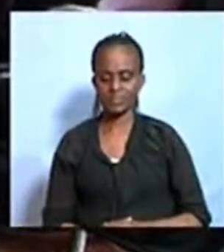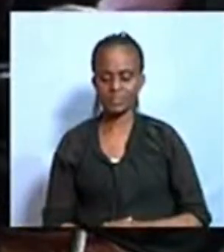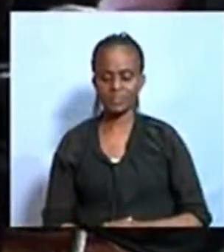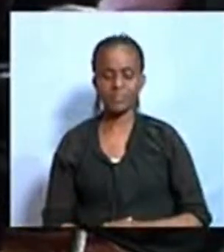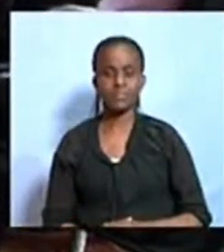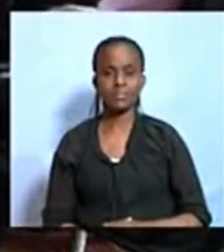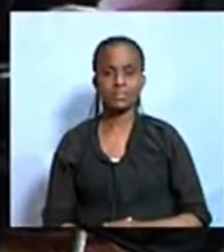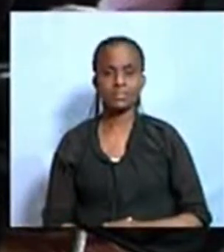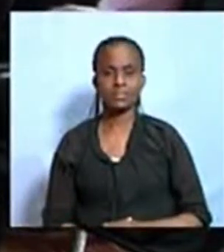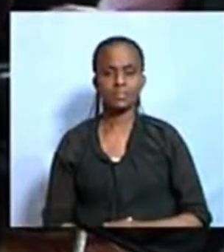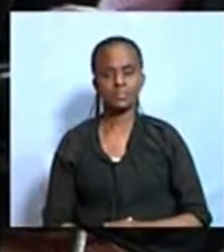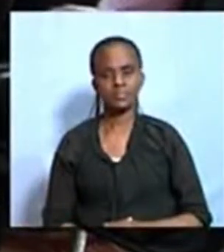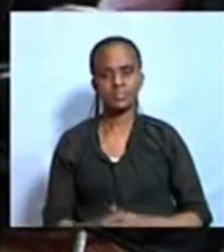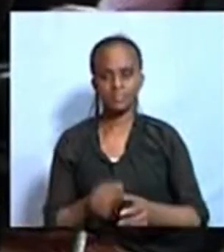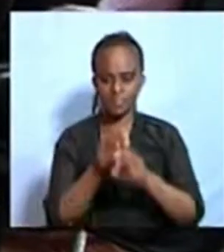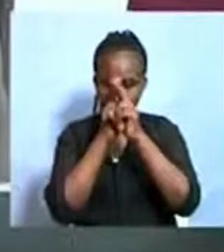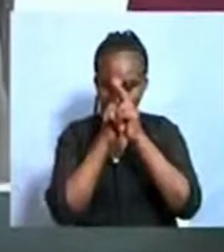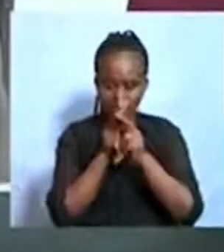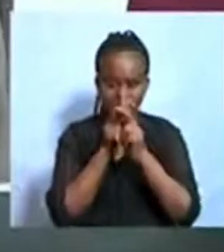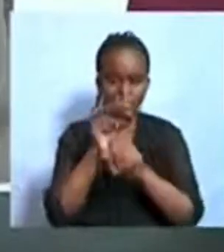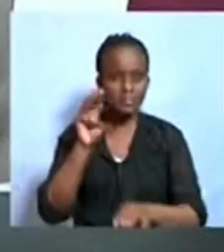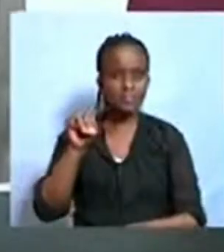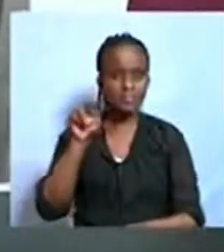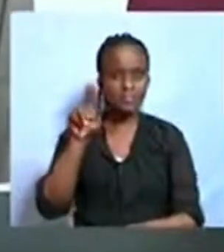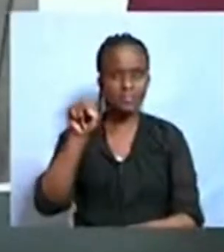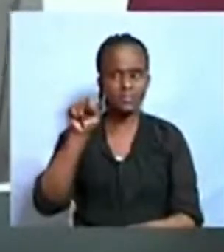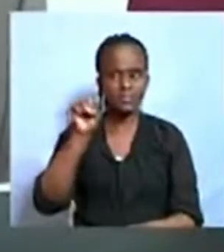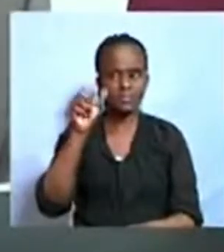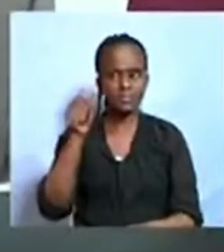Okay. Honorable Musandi.